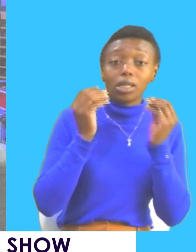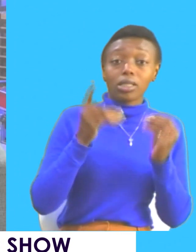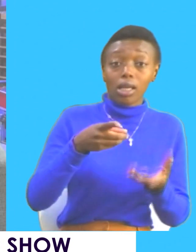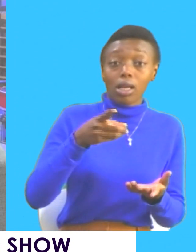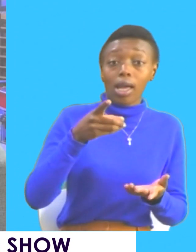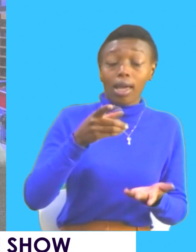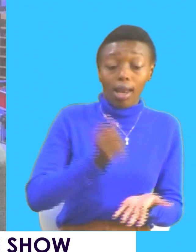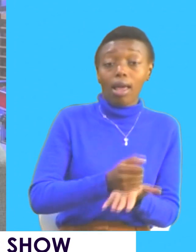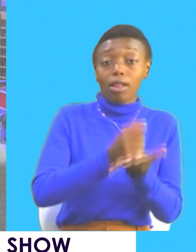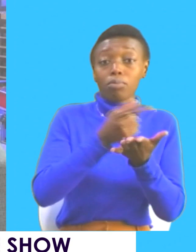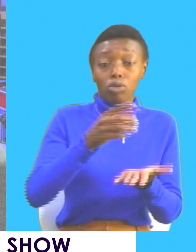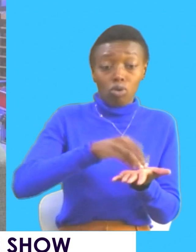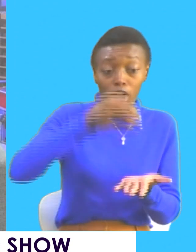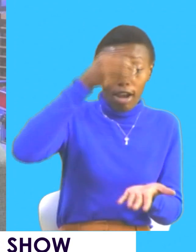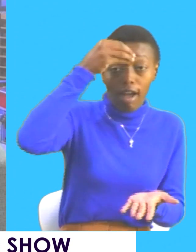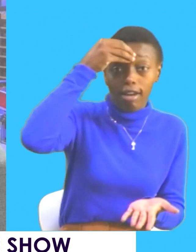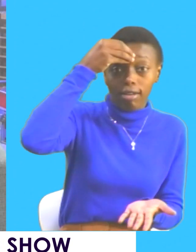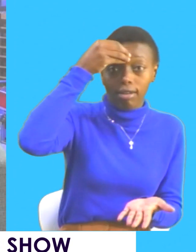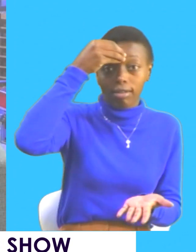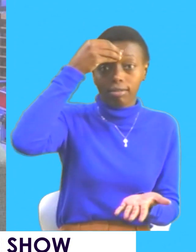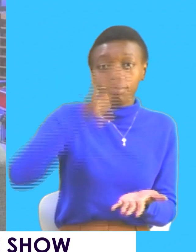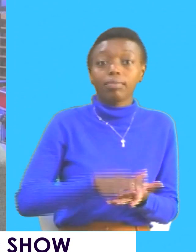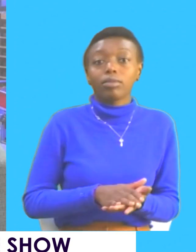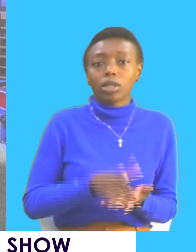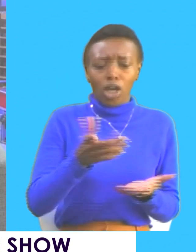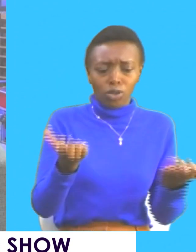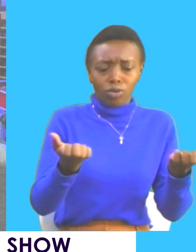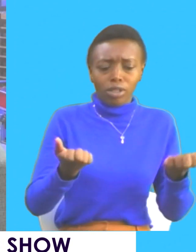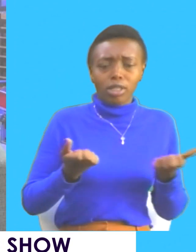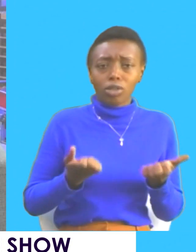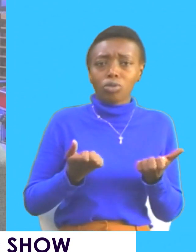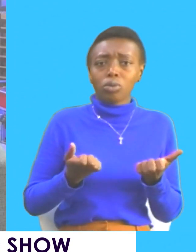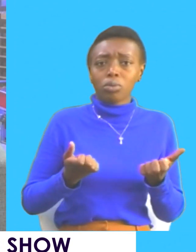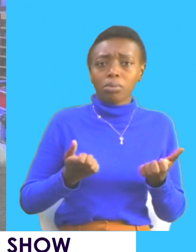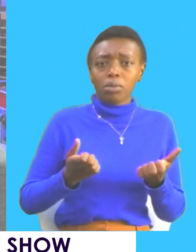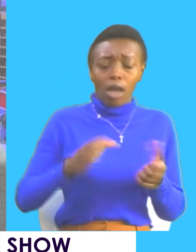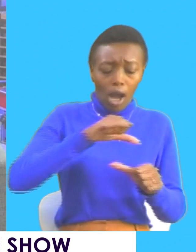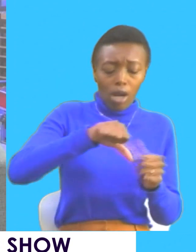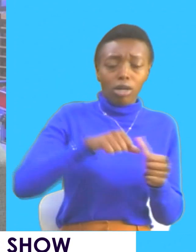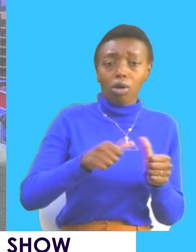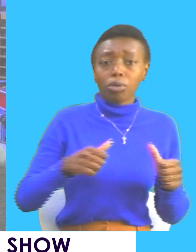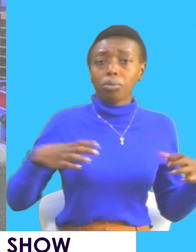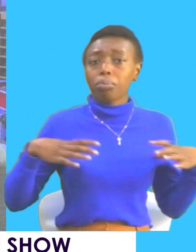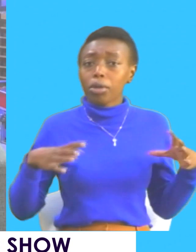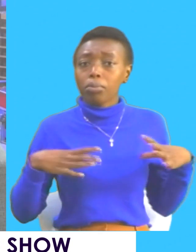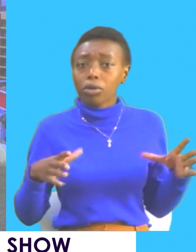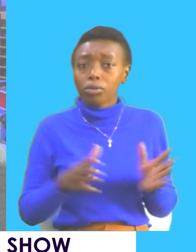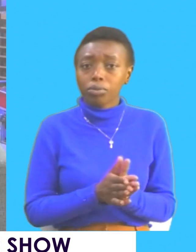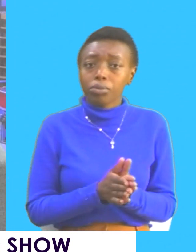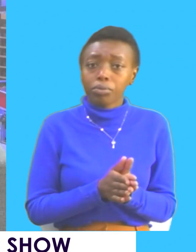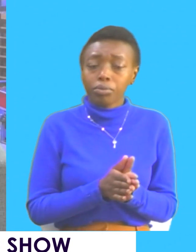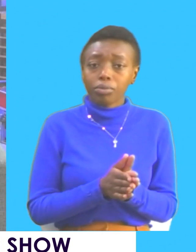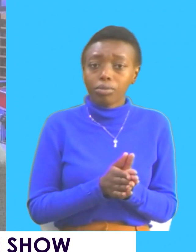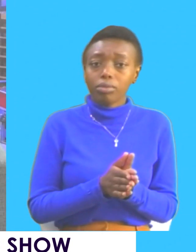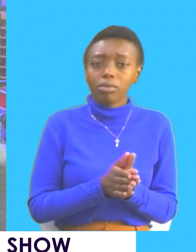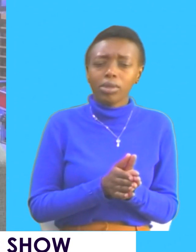Let nobody drive you out of circulation. You need to be in circulation. Relevance demands that you be in circulation. Come